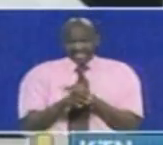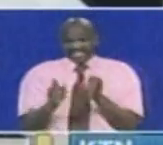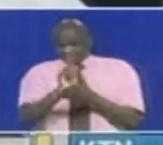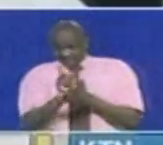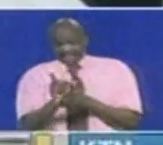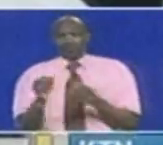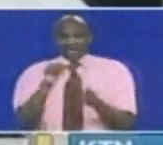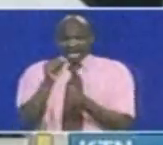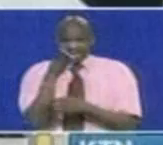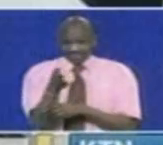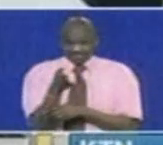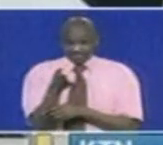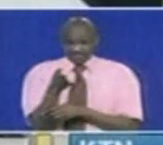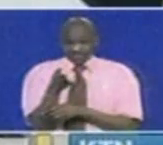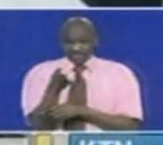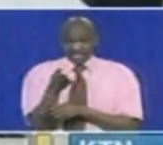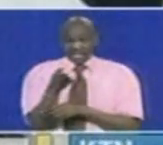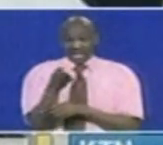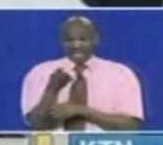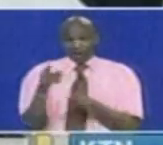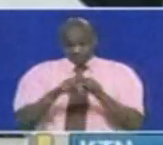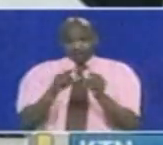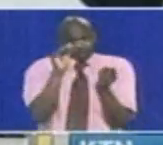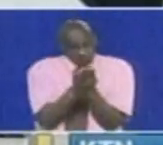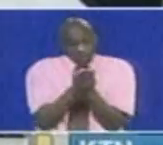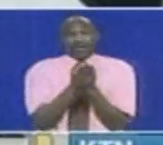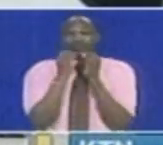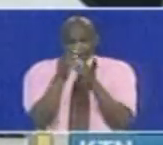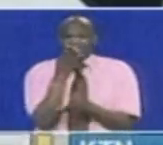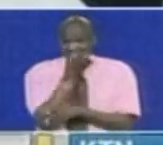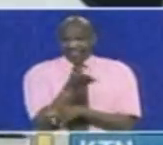vehicle, store the information,